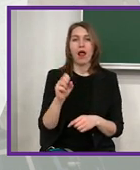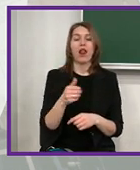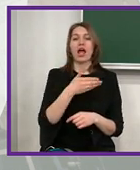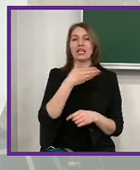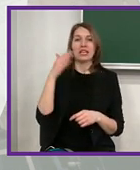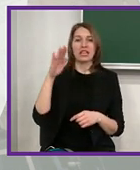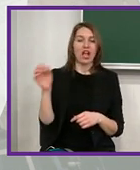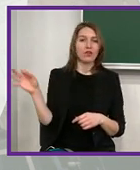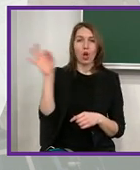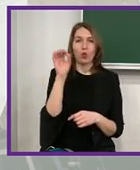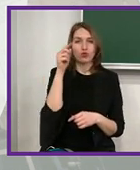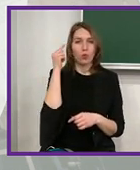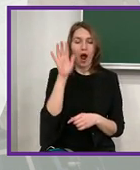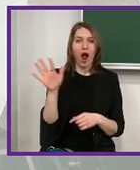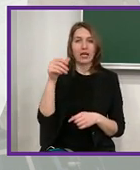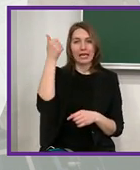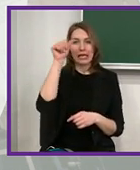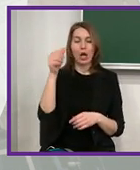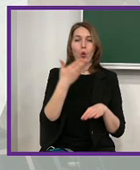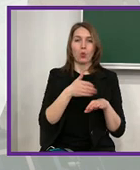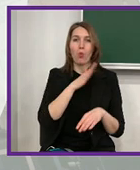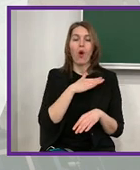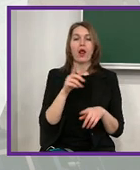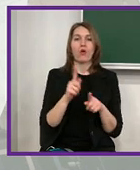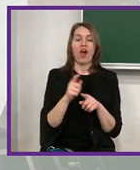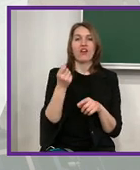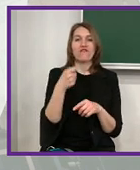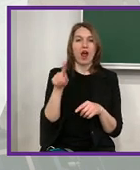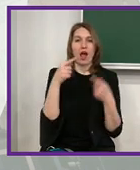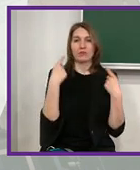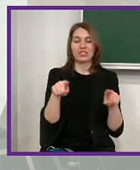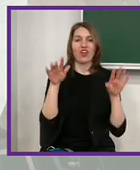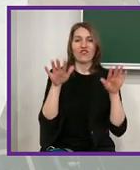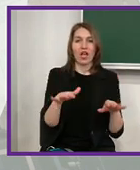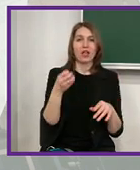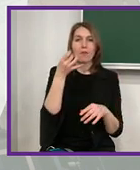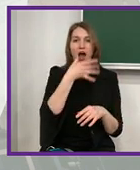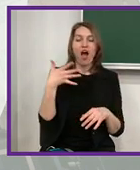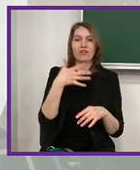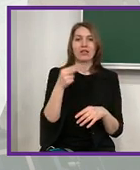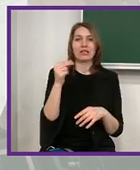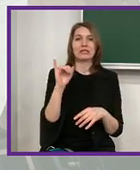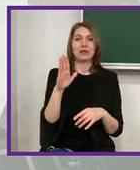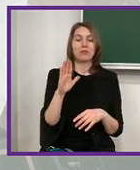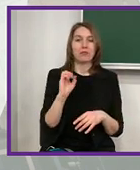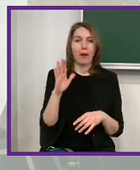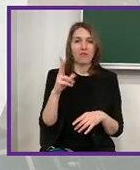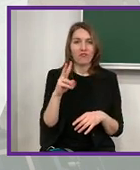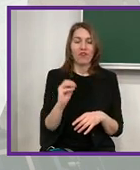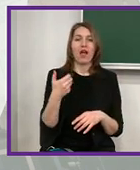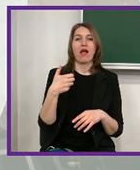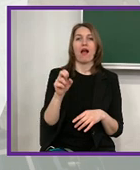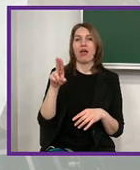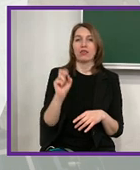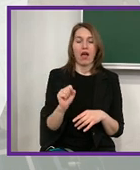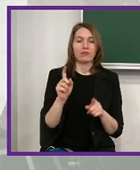Estonia, Poland, but also various places in Africa, Zimbabwe, Ghana, conducting these kinds of assessments,